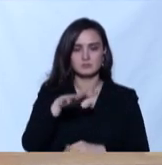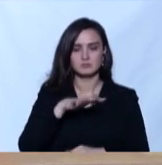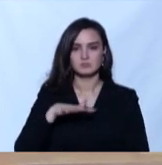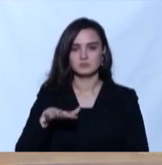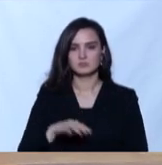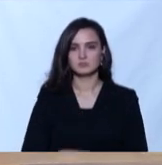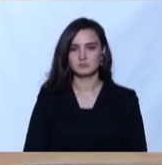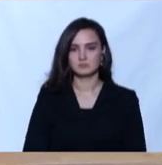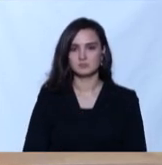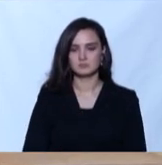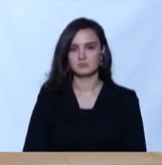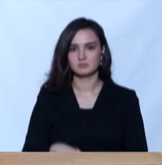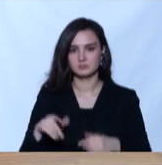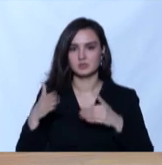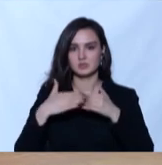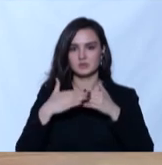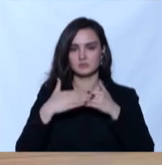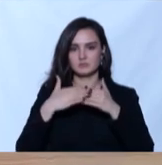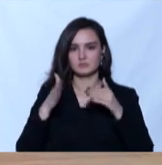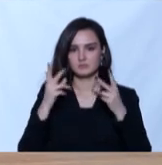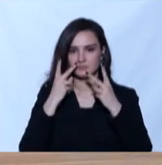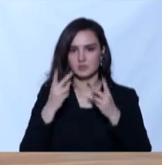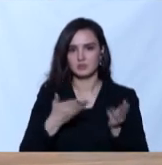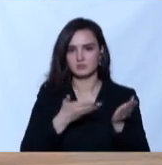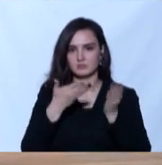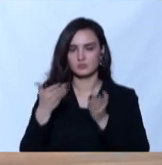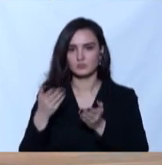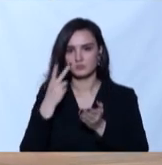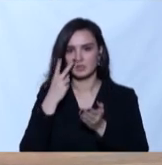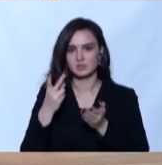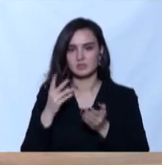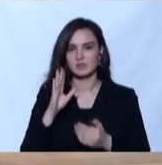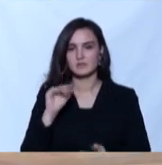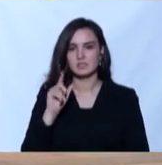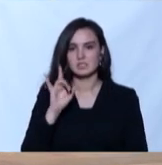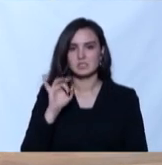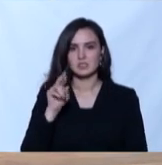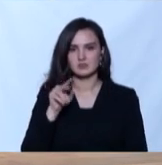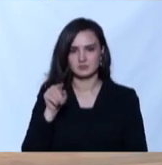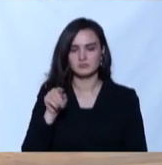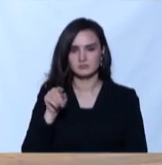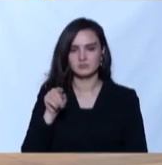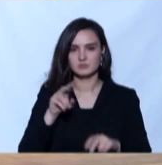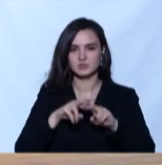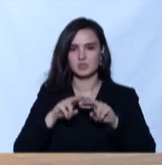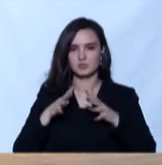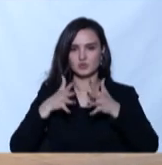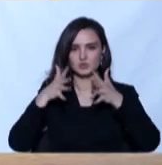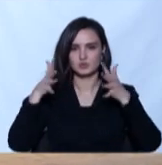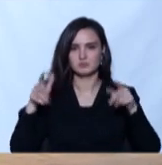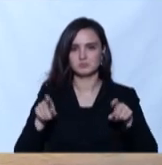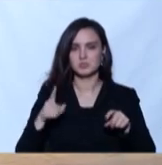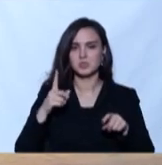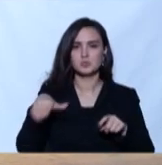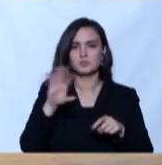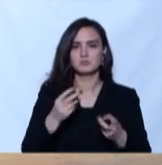A guard took Dorothy and her friends to go see the wizard. The wizard sat in a great big chair and asked them all why